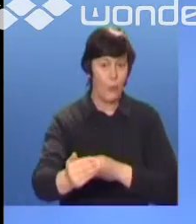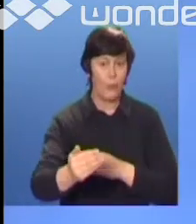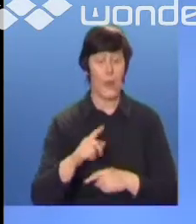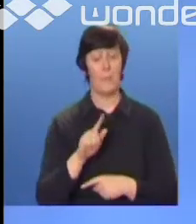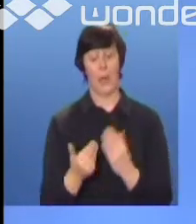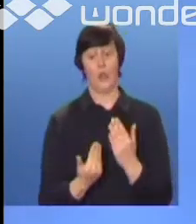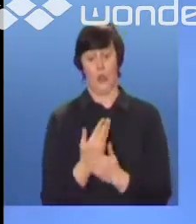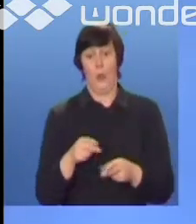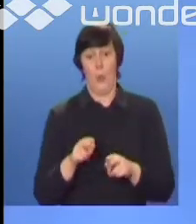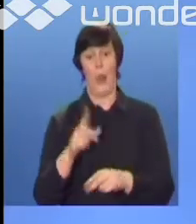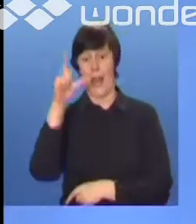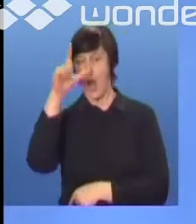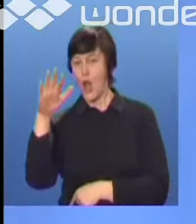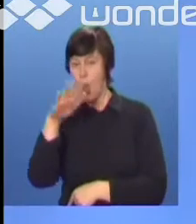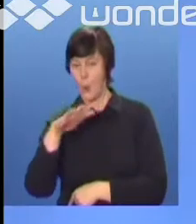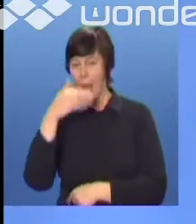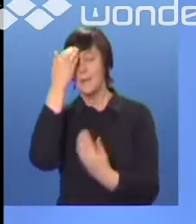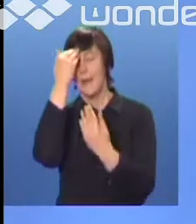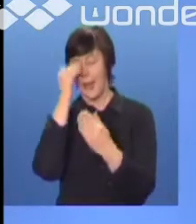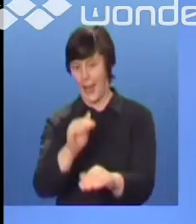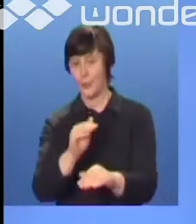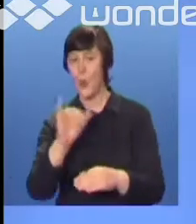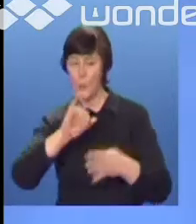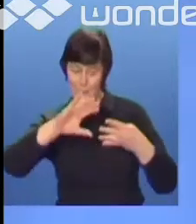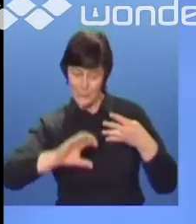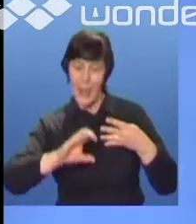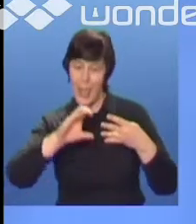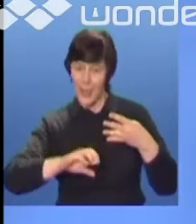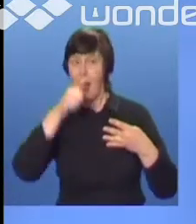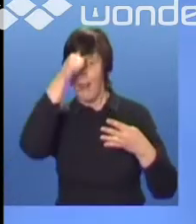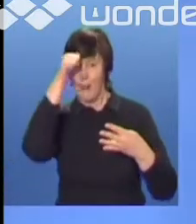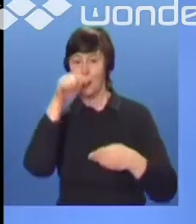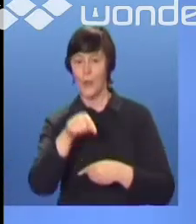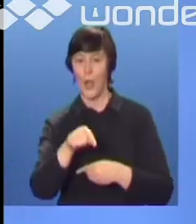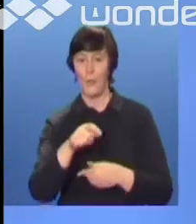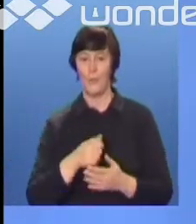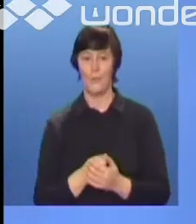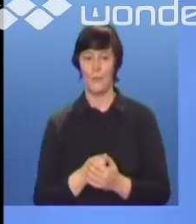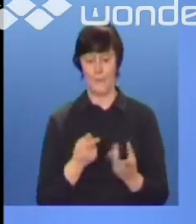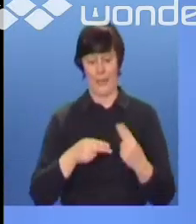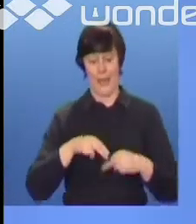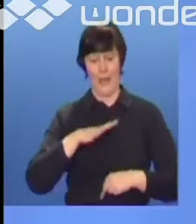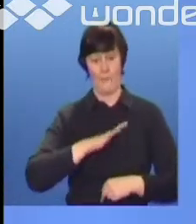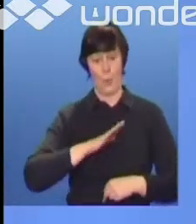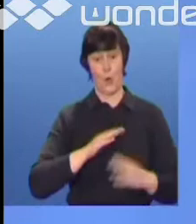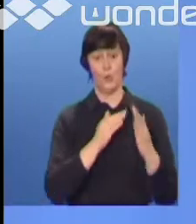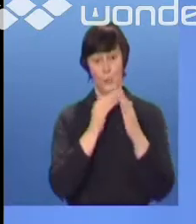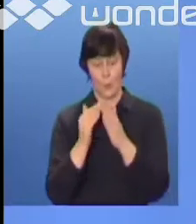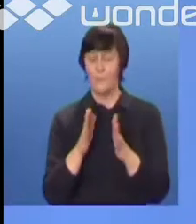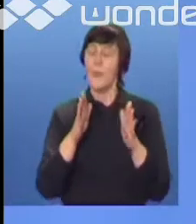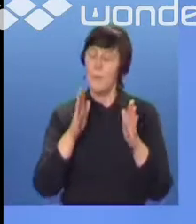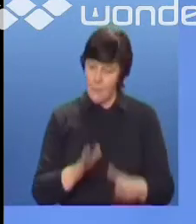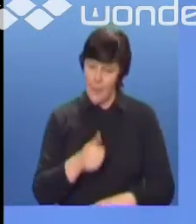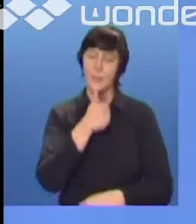how long you've been waiting on the system to be housed. Everyone who wishes to be rehoused must use Locata, but they're fully